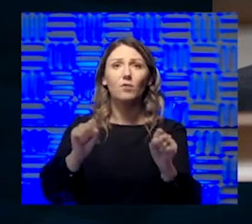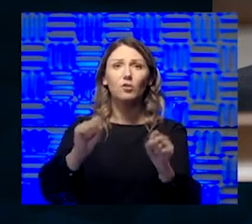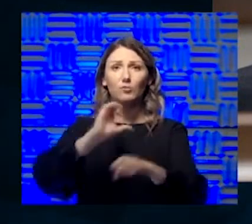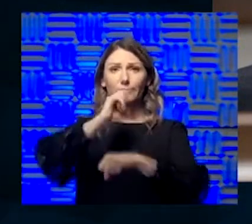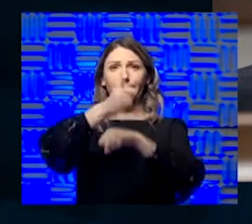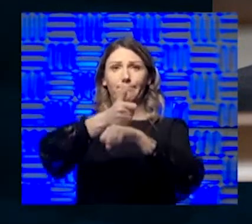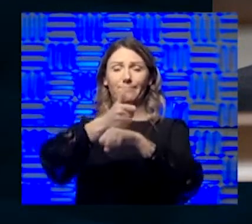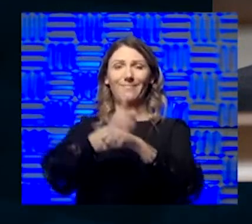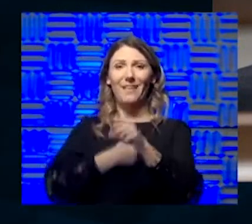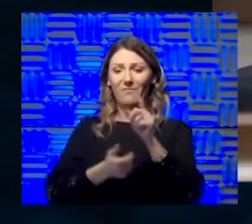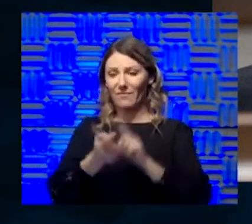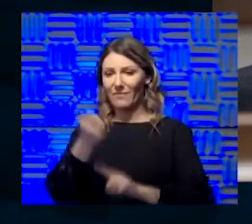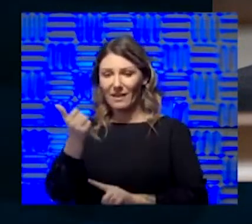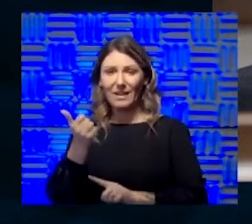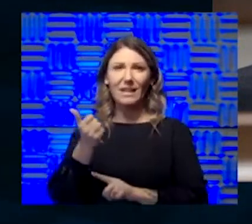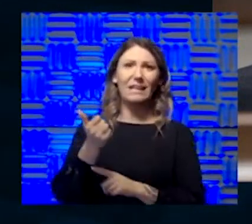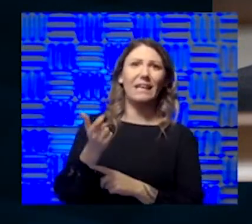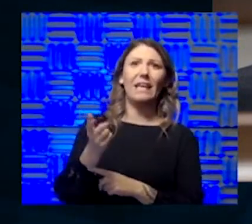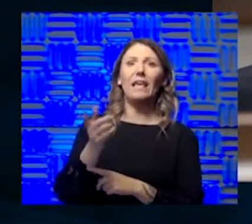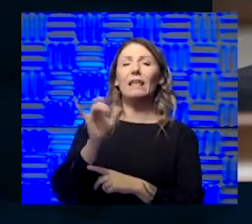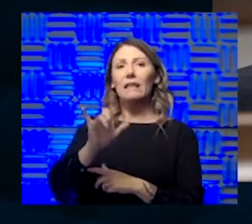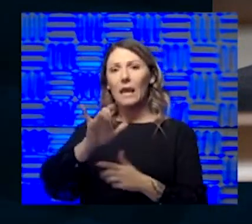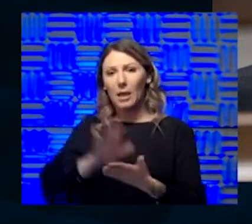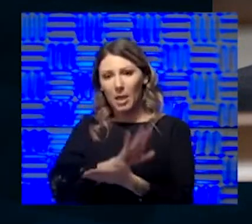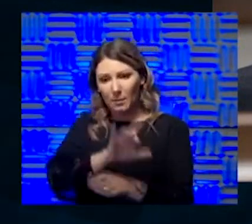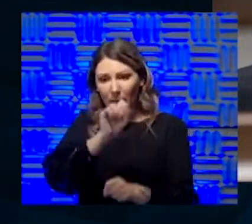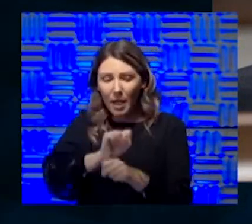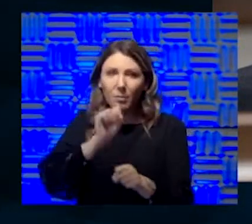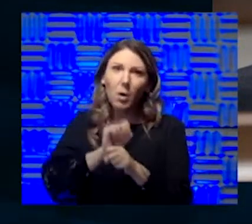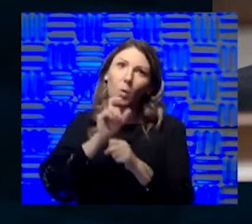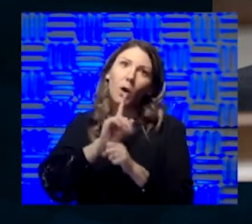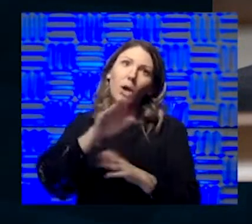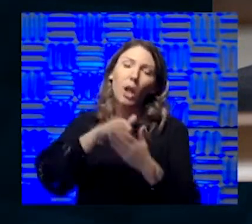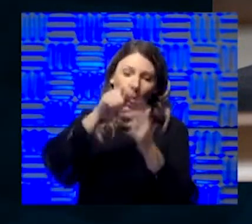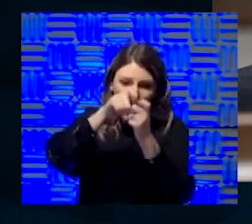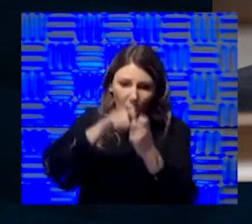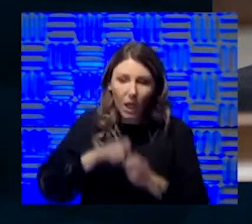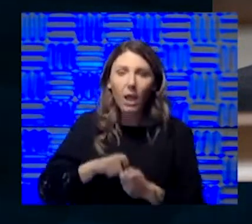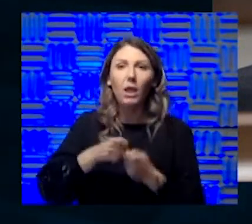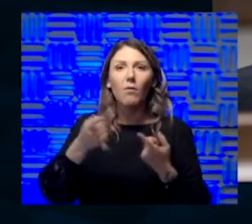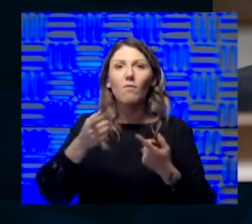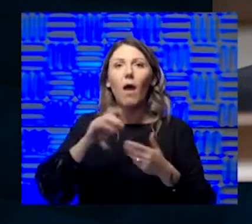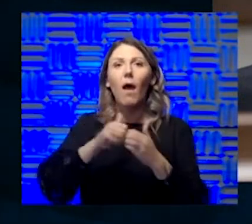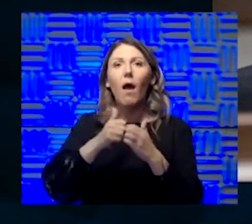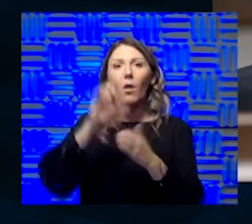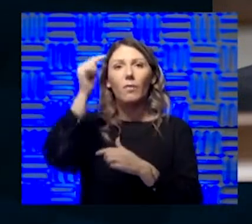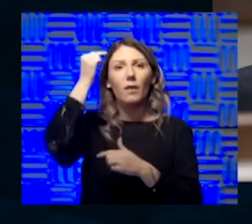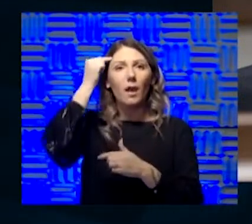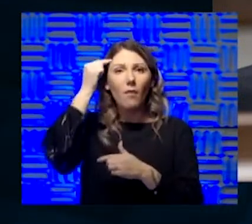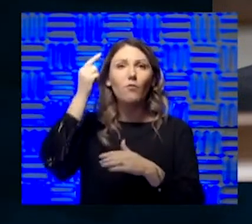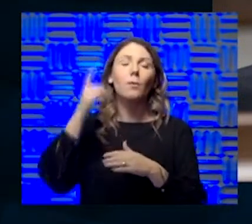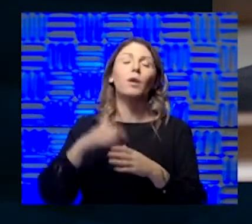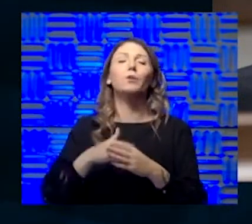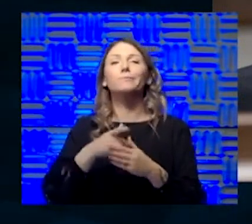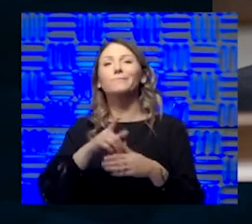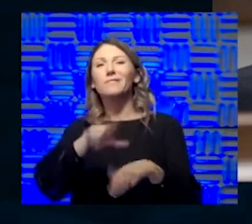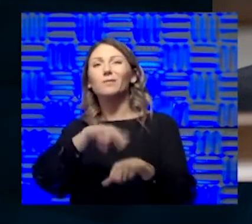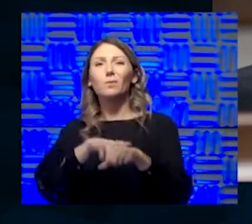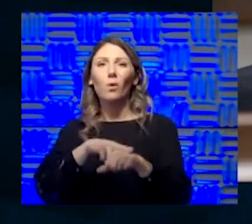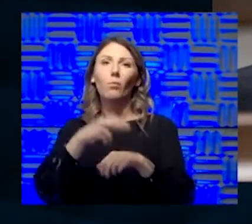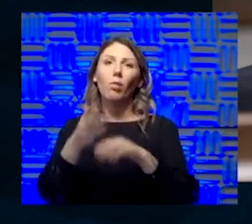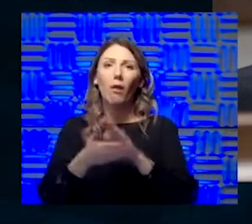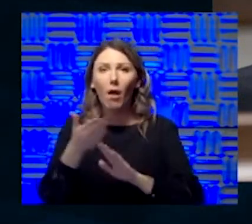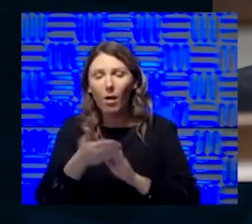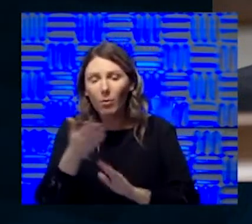at eliminating the bureaucracy, the paperwork, and just the tedious nature of the way that government normally operates, without reducing